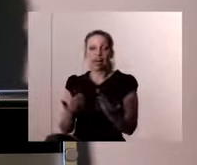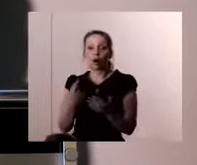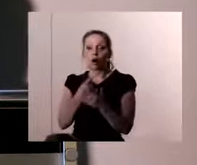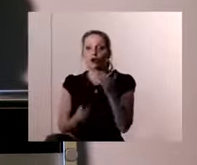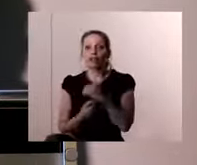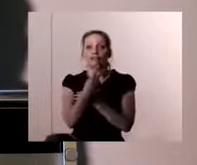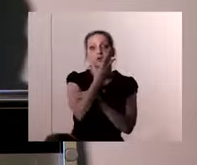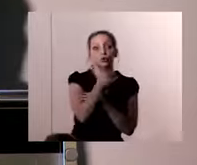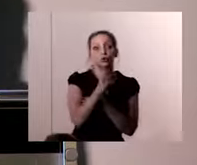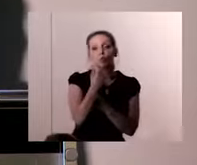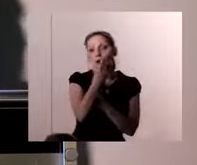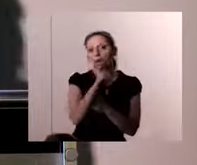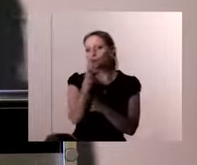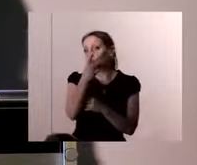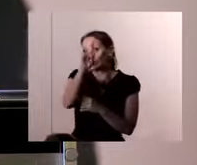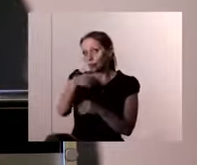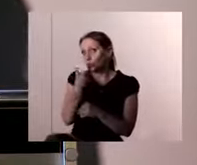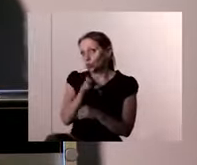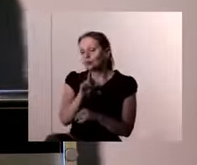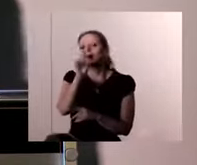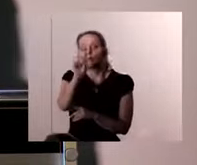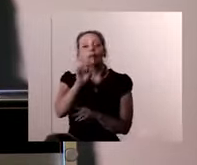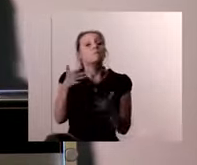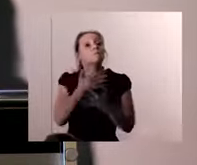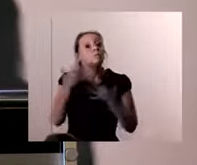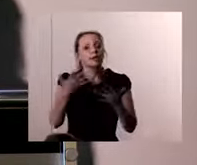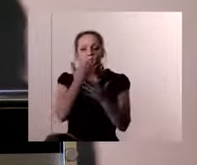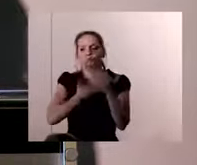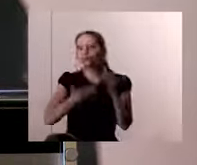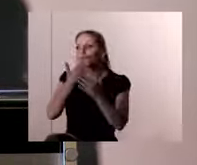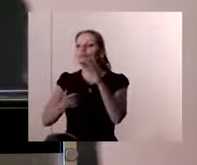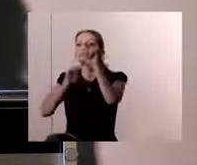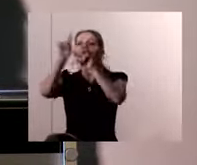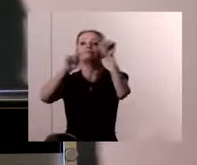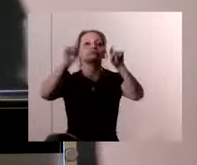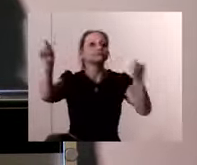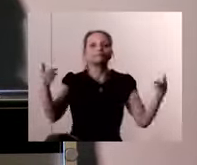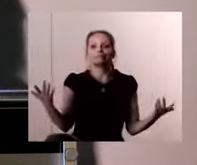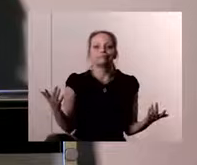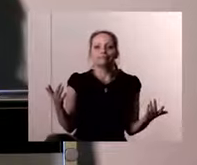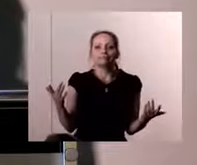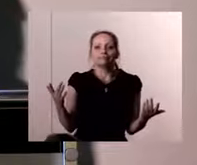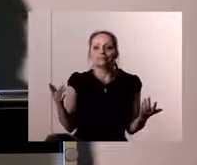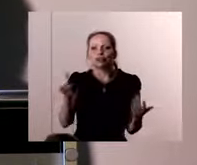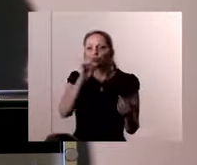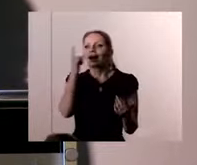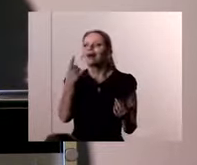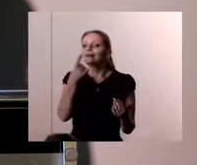or 2,000 words. But there are lots of stories out there in the world that just simply cannot be told at that